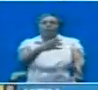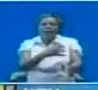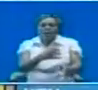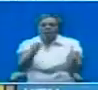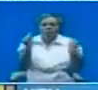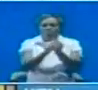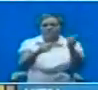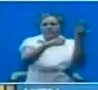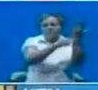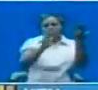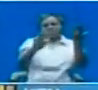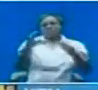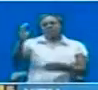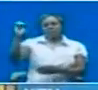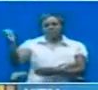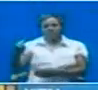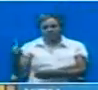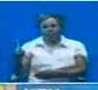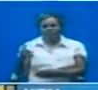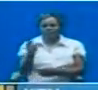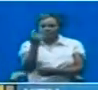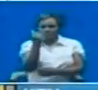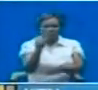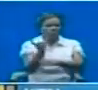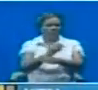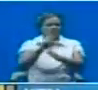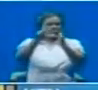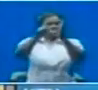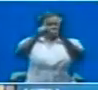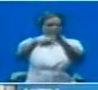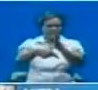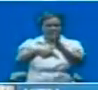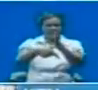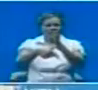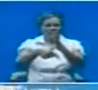with the title head of state. And minutes later,